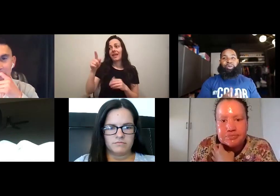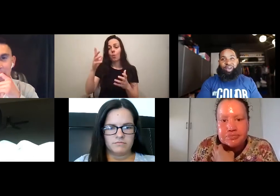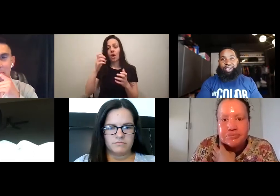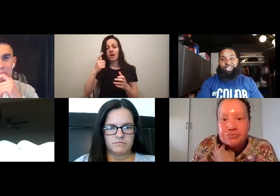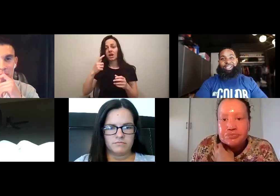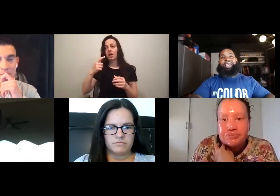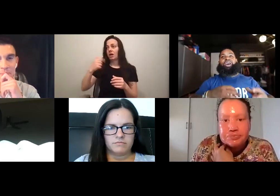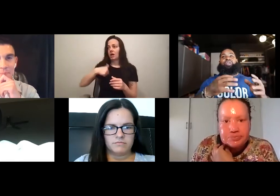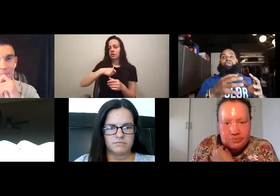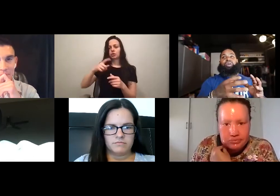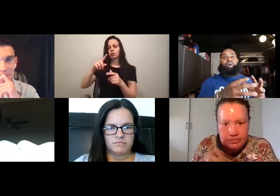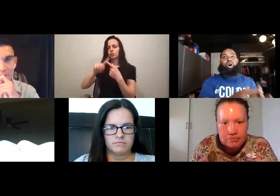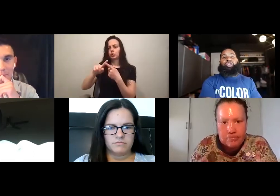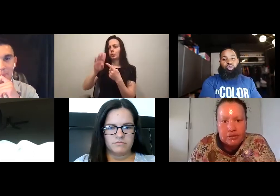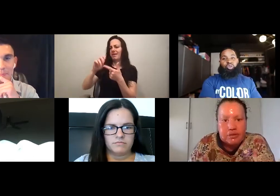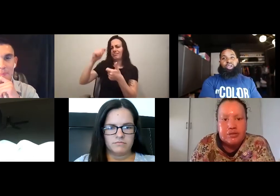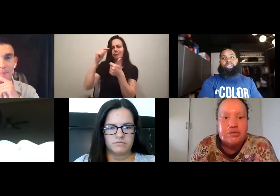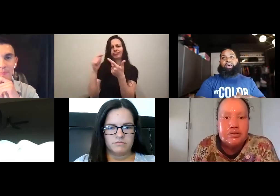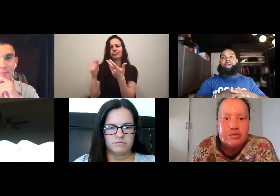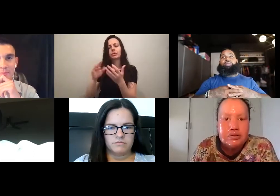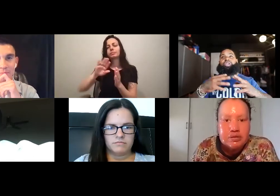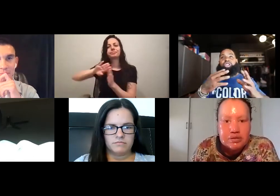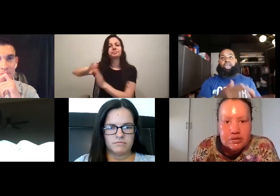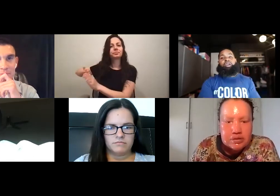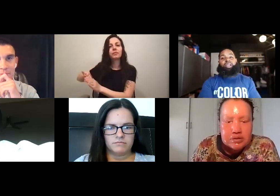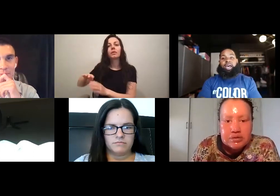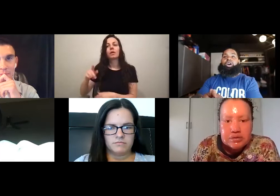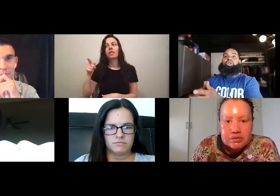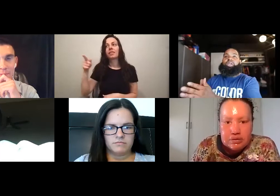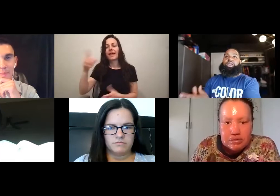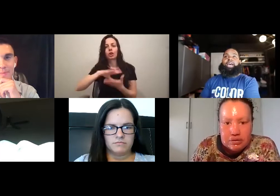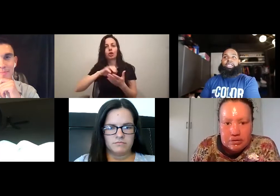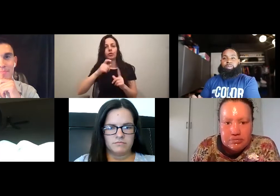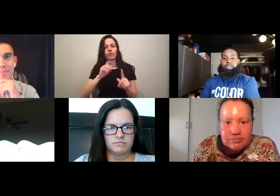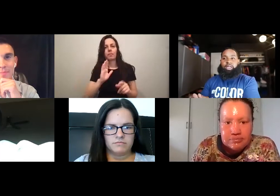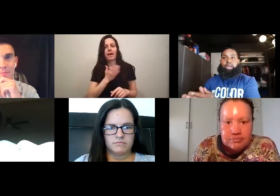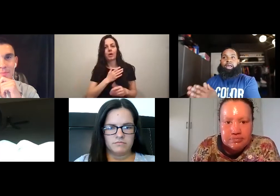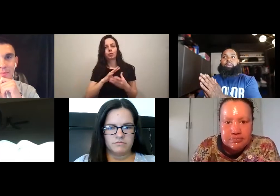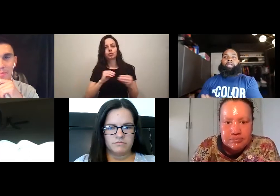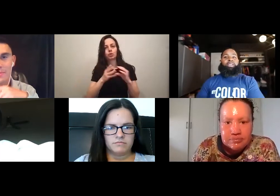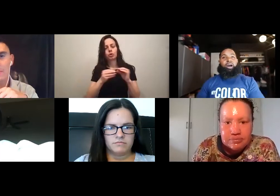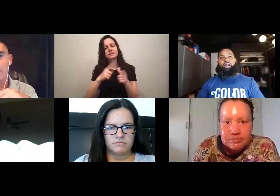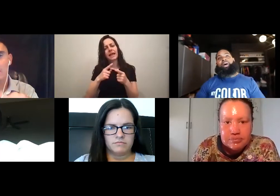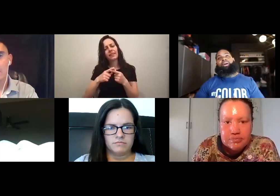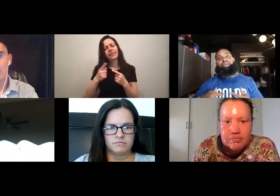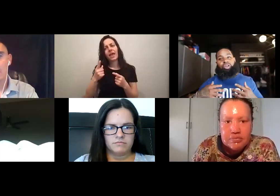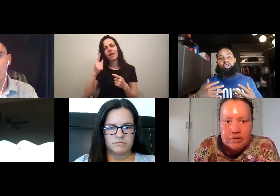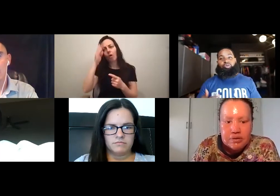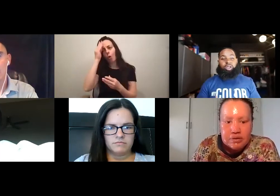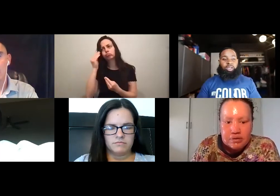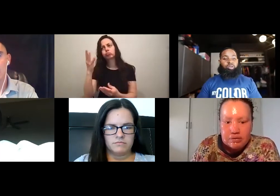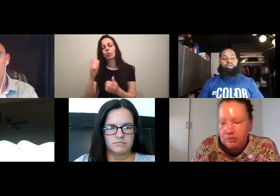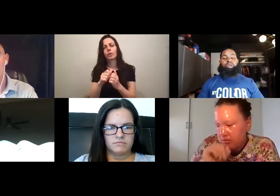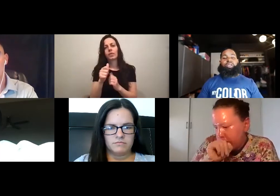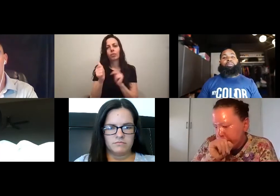and motivation from our stories and be able to carry that on to the next person. But it's all about,